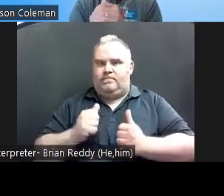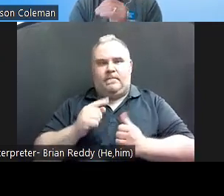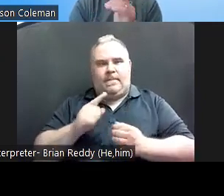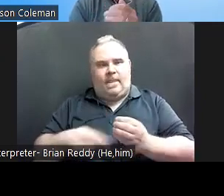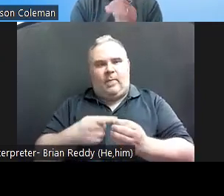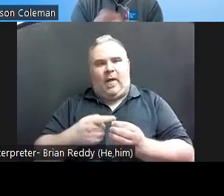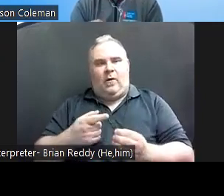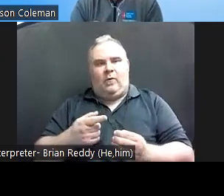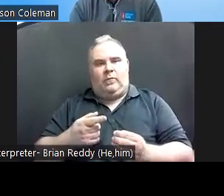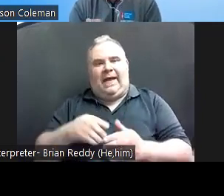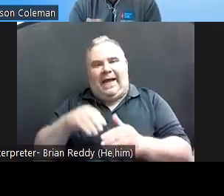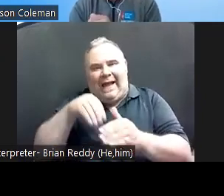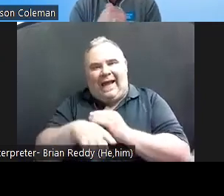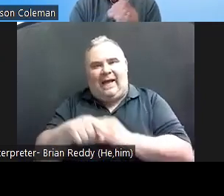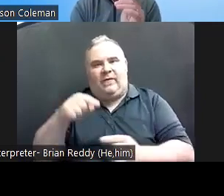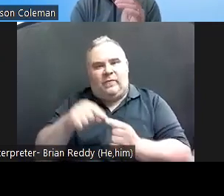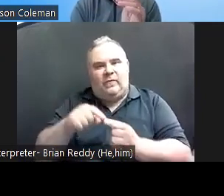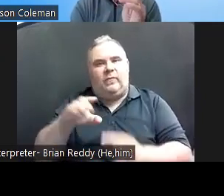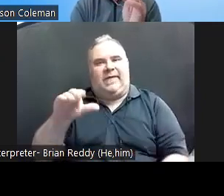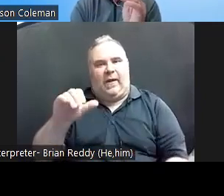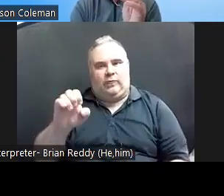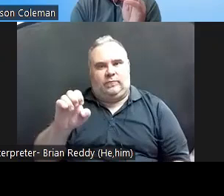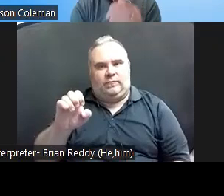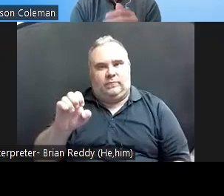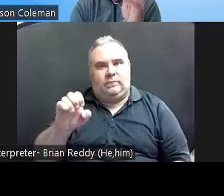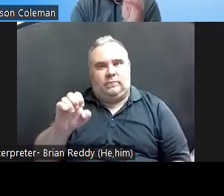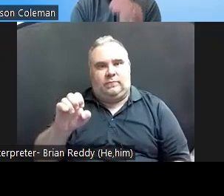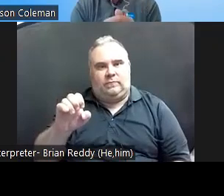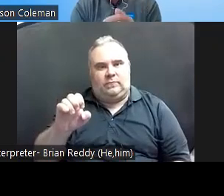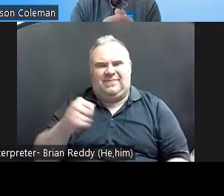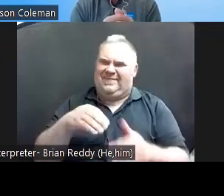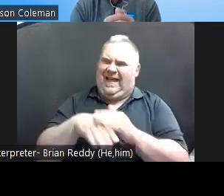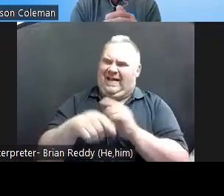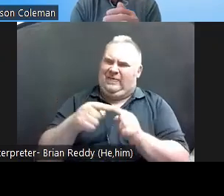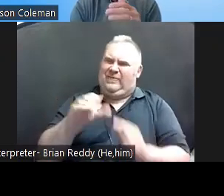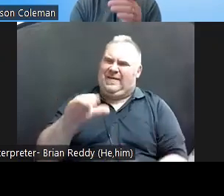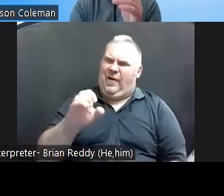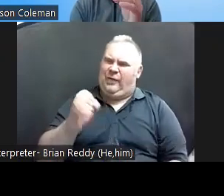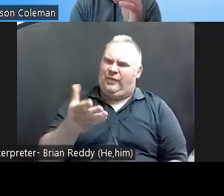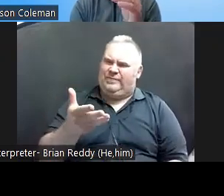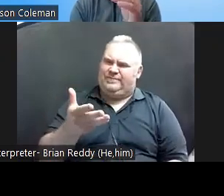regarding access to care. And access to care